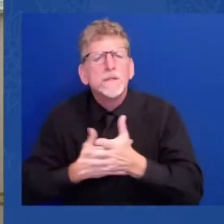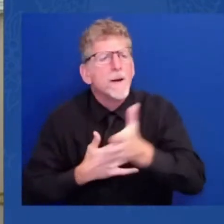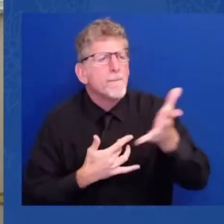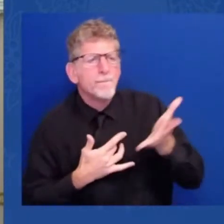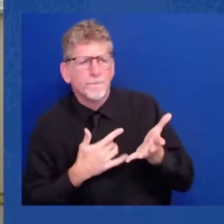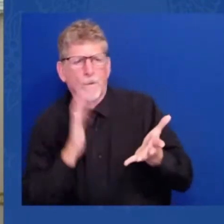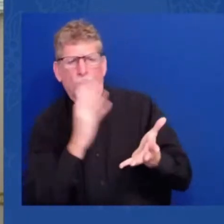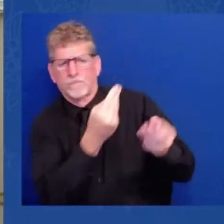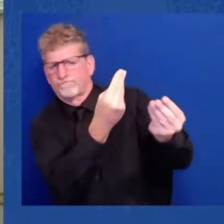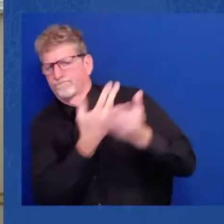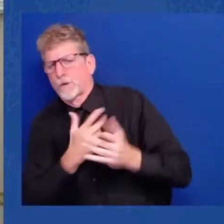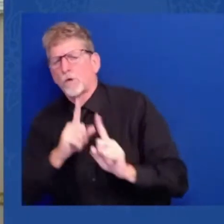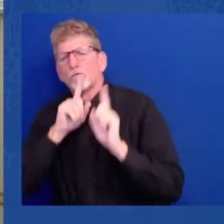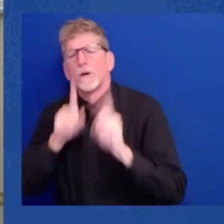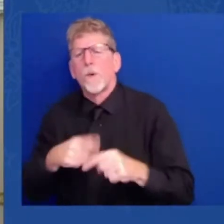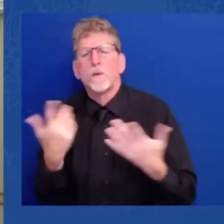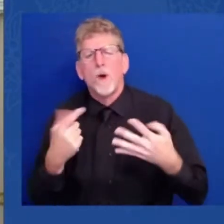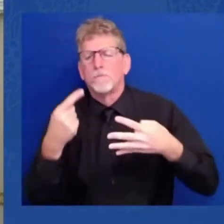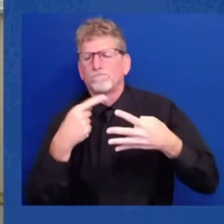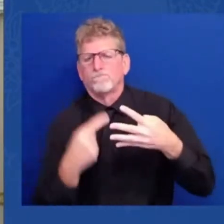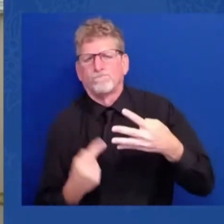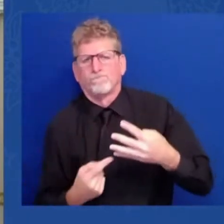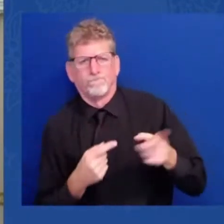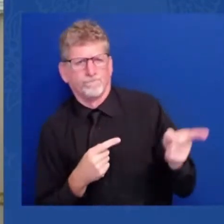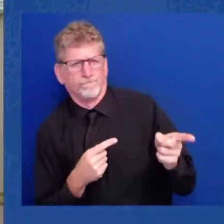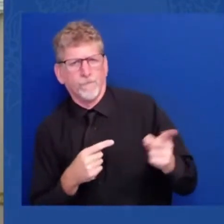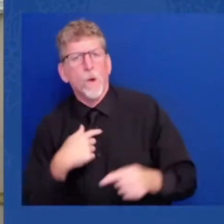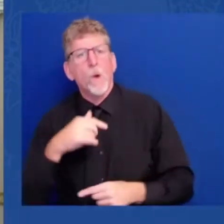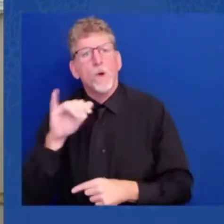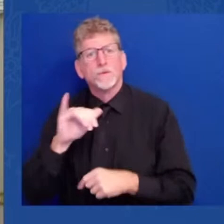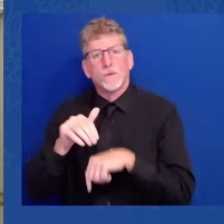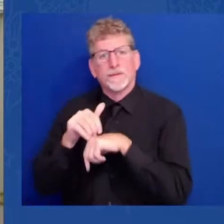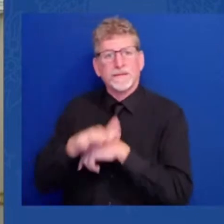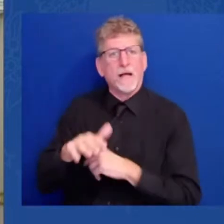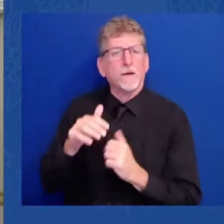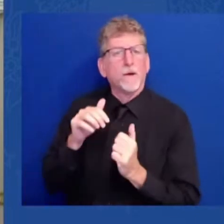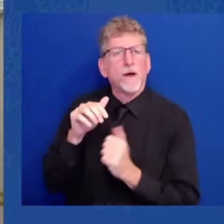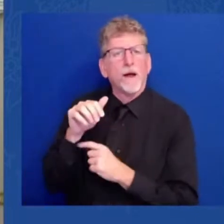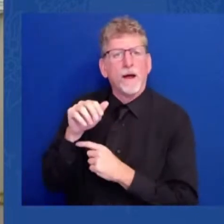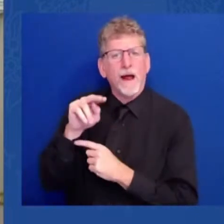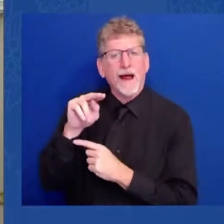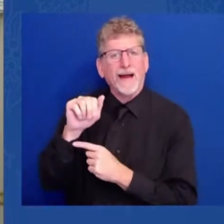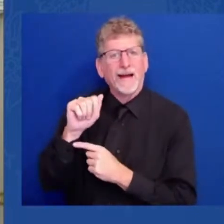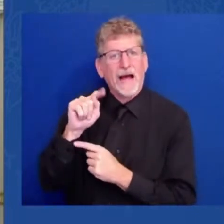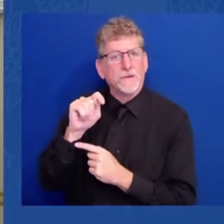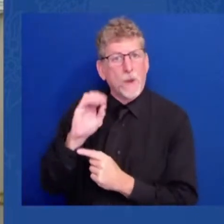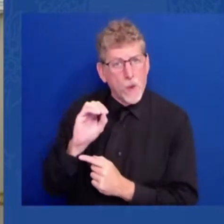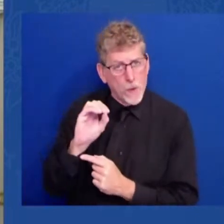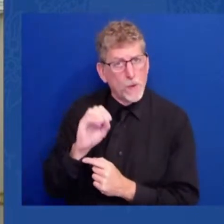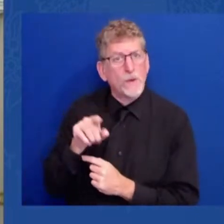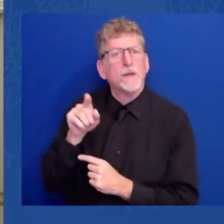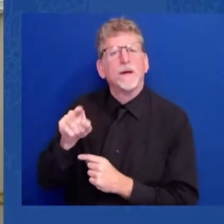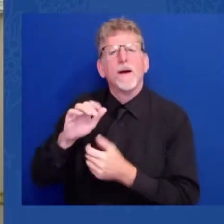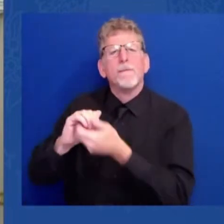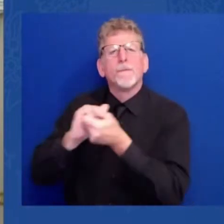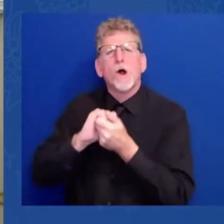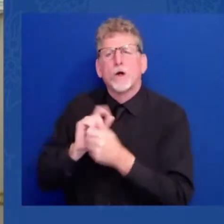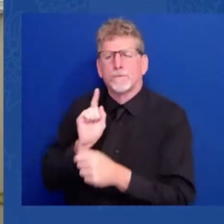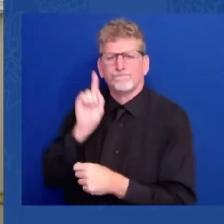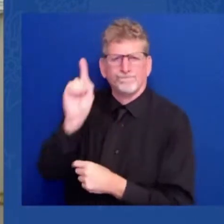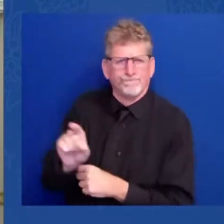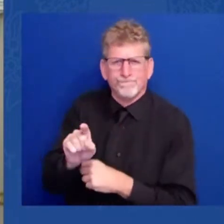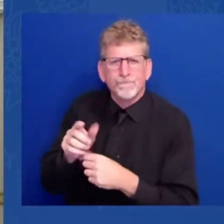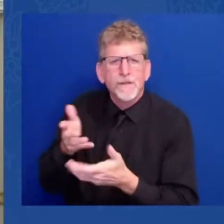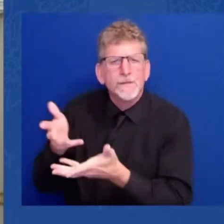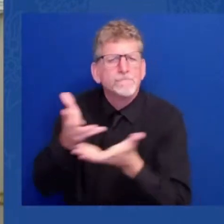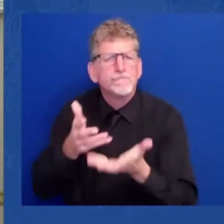with his counterparts and allies on NATO's eastern flank to reassure them, those countries bordering Russia, NATO countries,